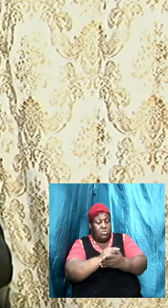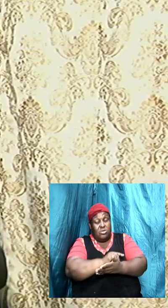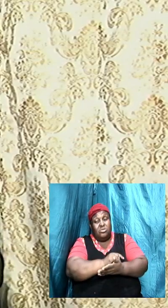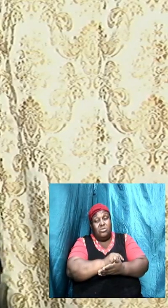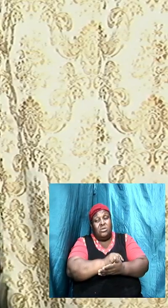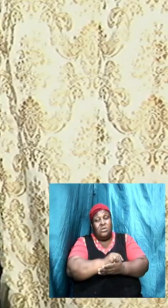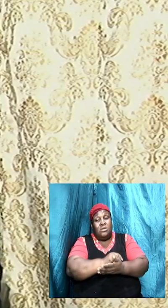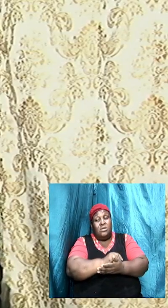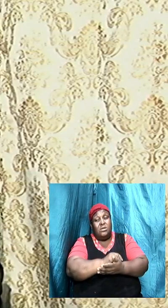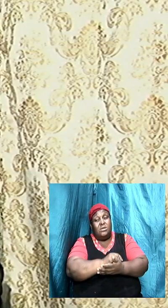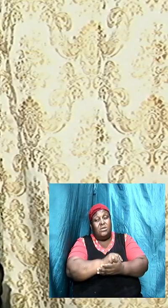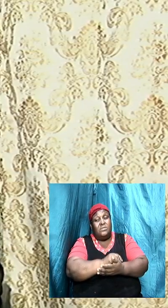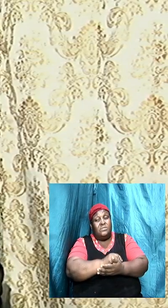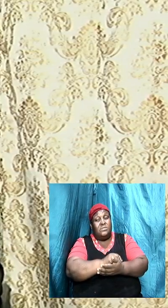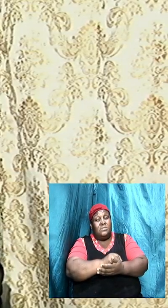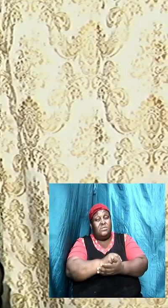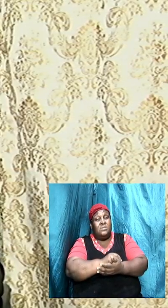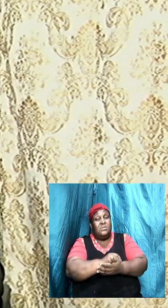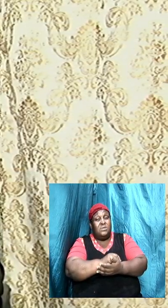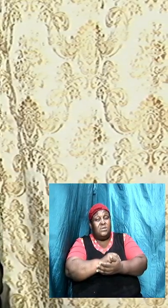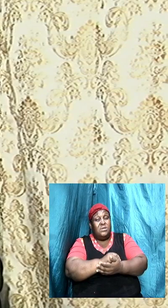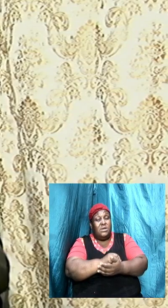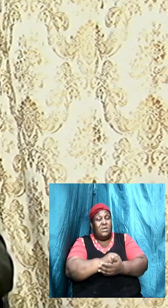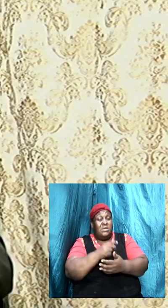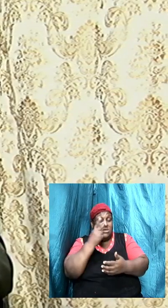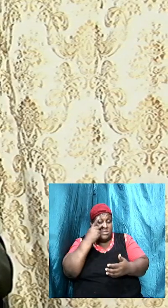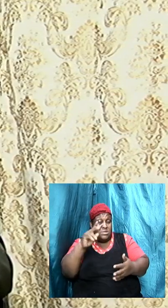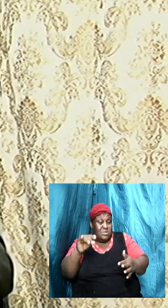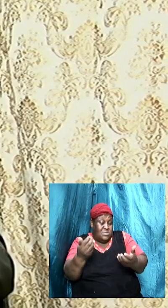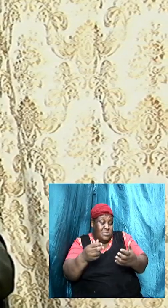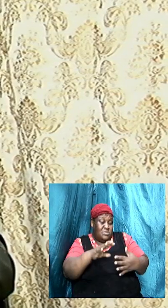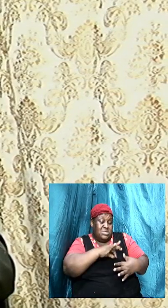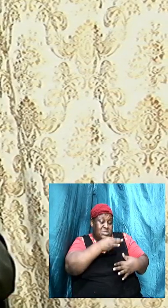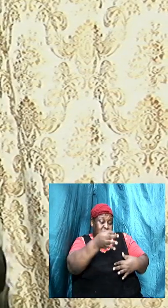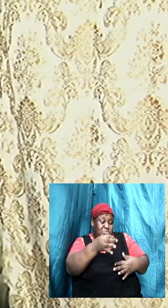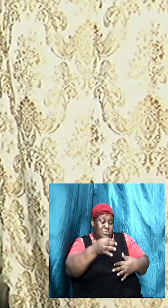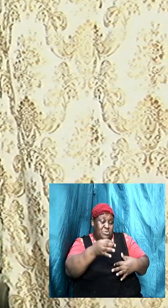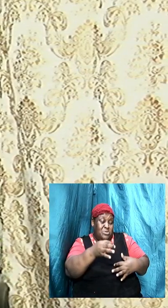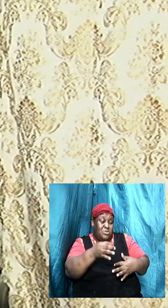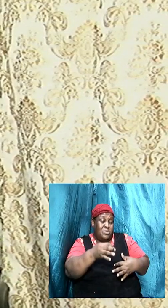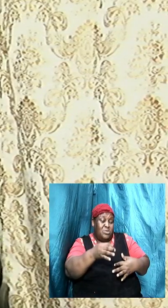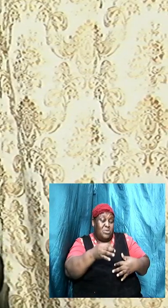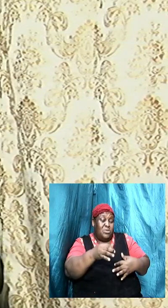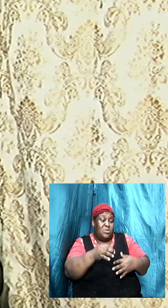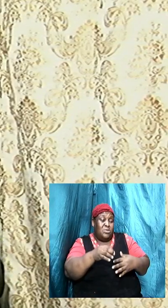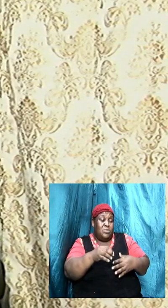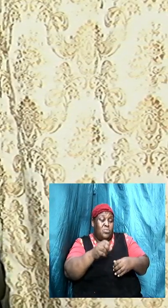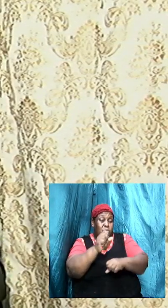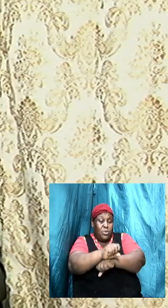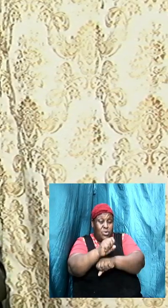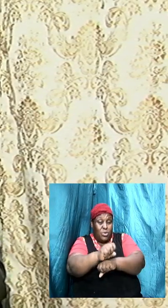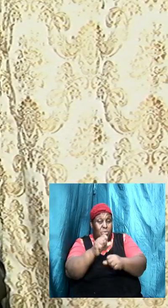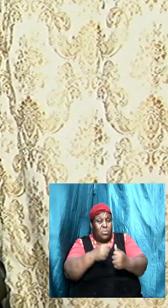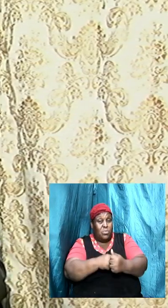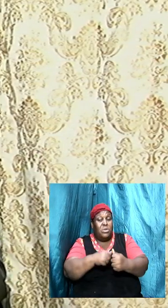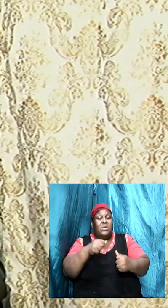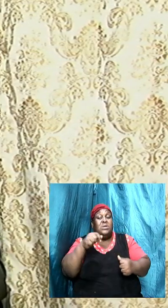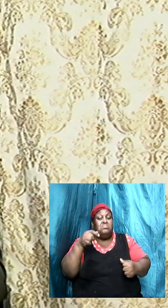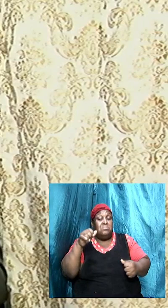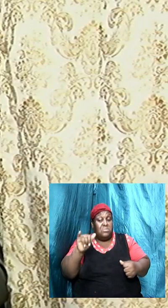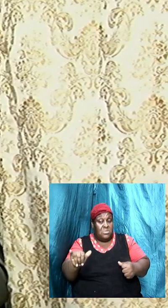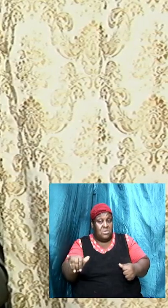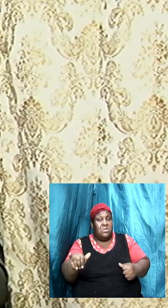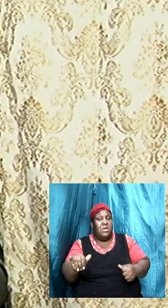the spirit that goes with that doctrine operates. And then we, if we are able to understand the doctrine, we can be able to